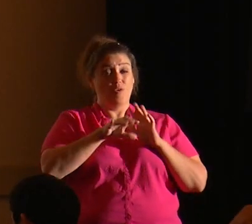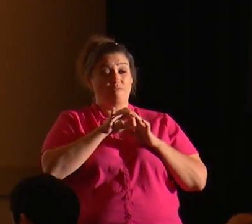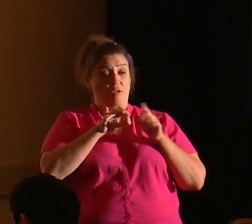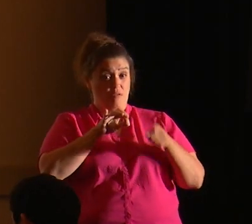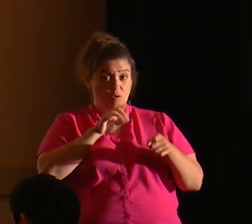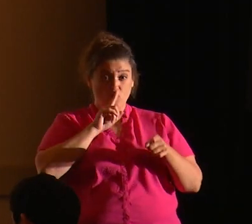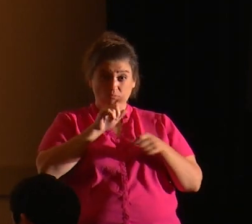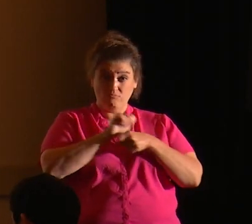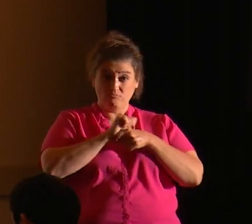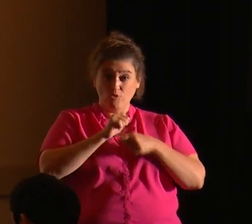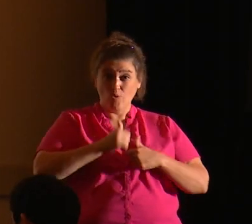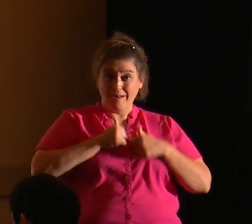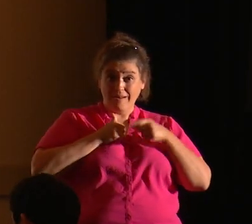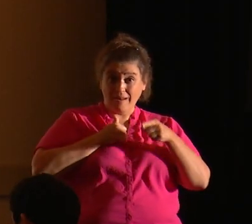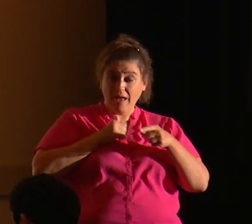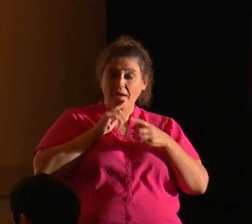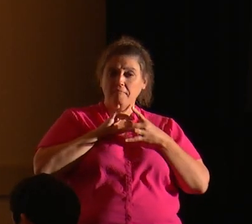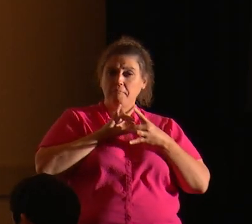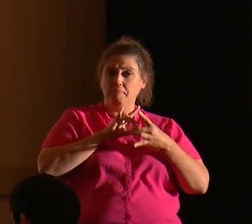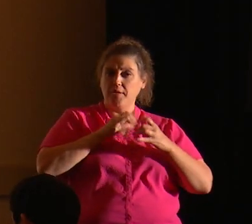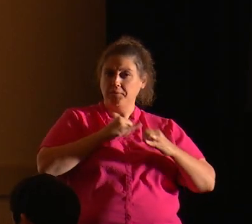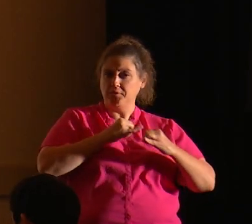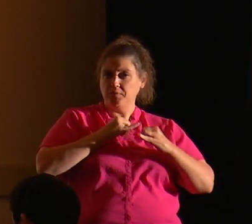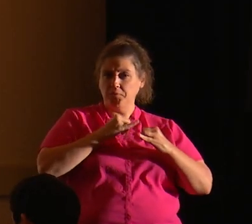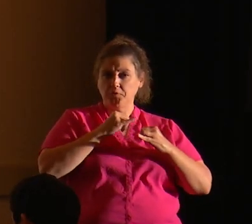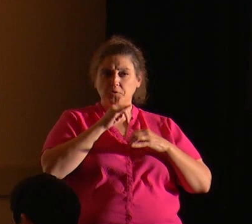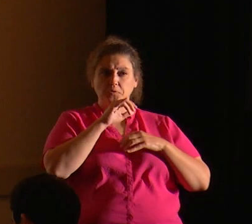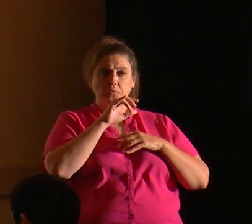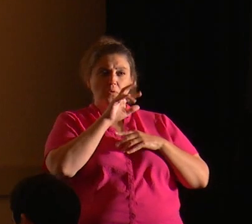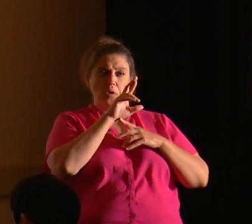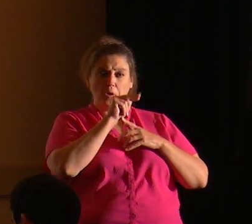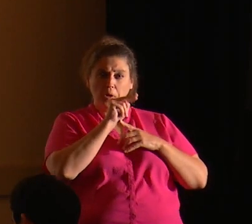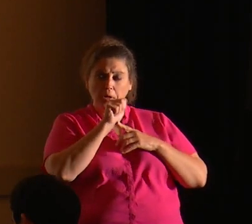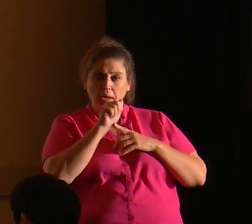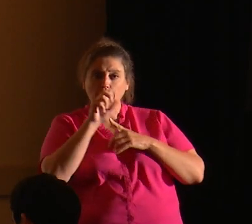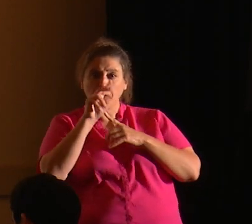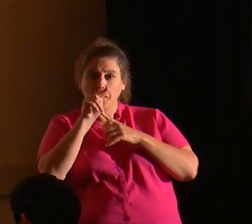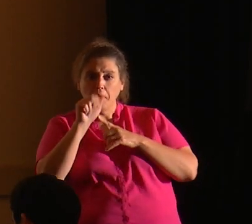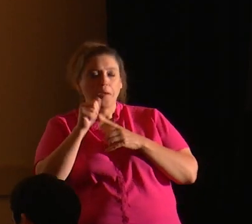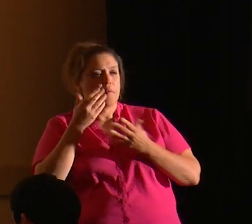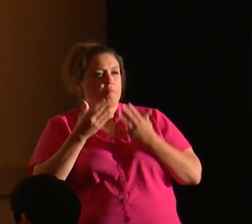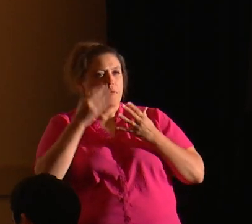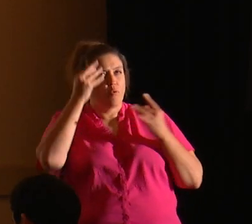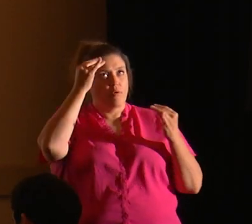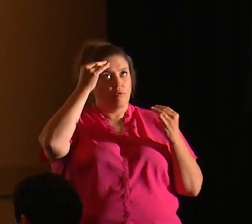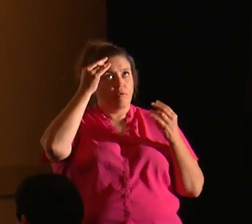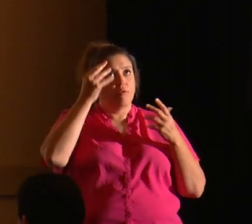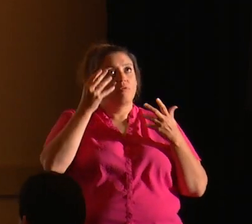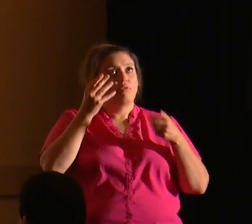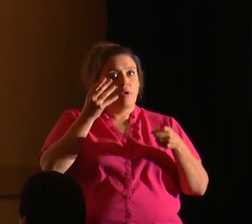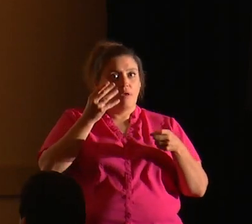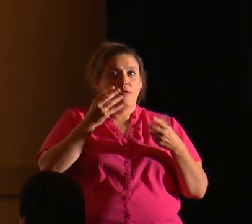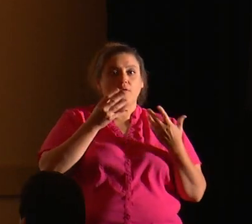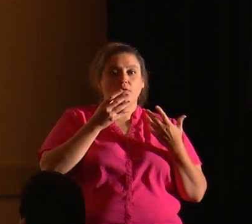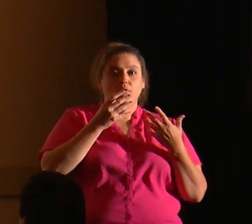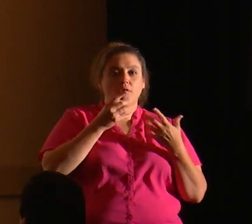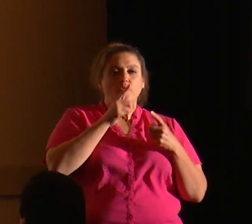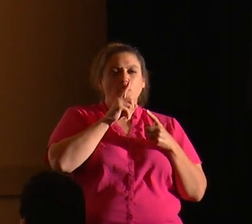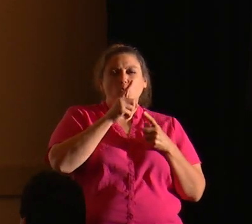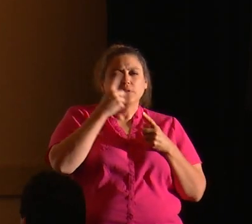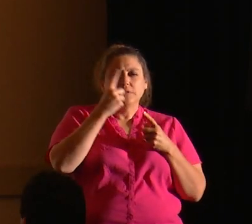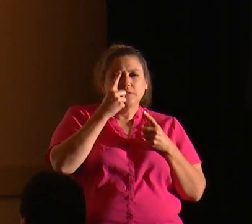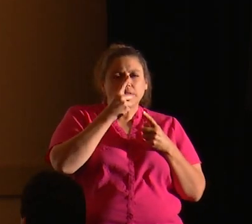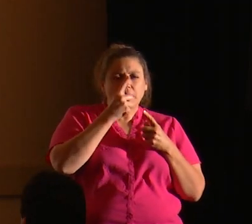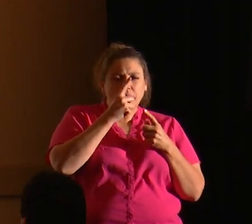on RNA and DNA like ours, we would probably conclude that rocks with life were exchanged back and forth